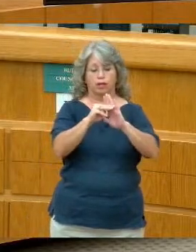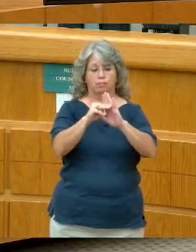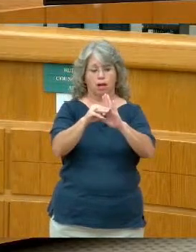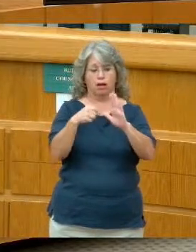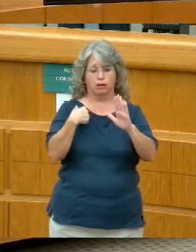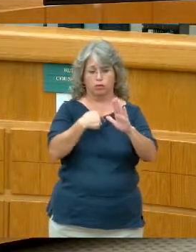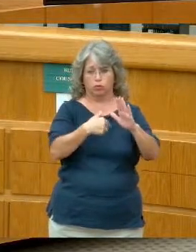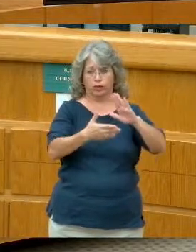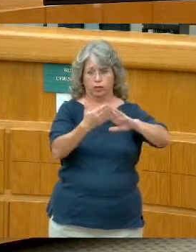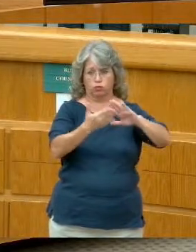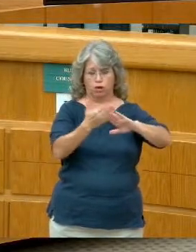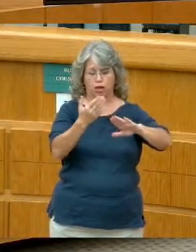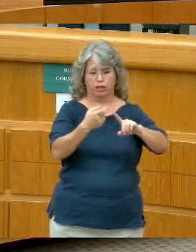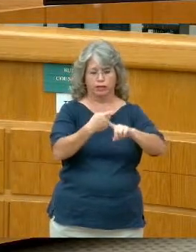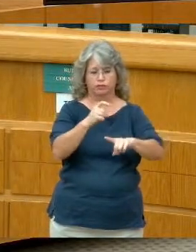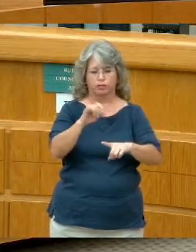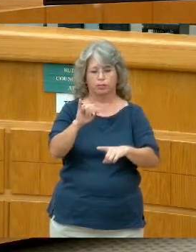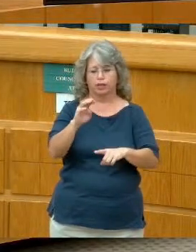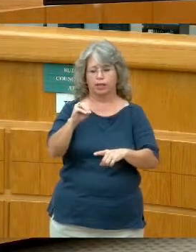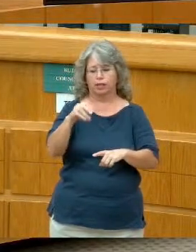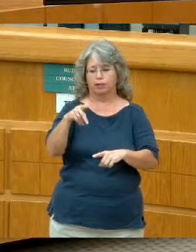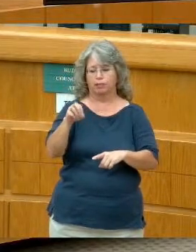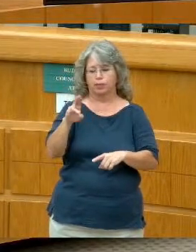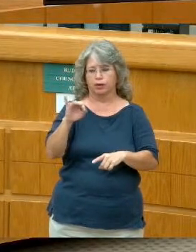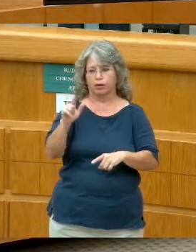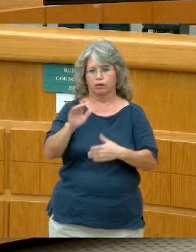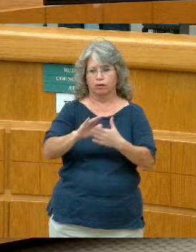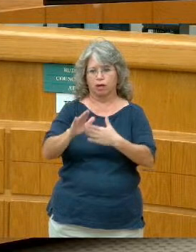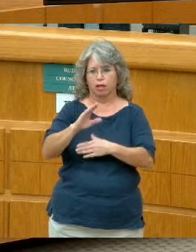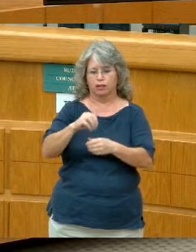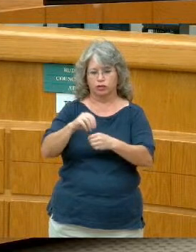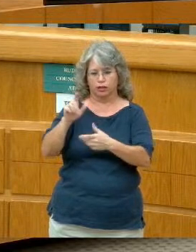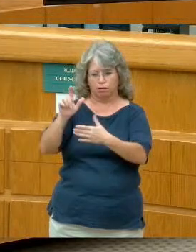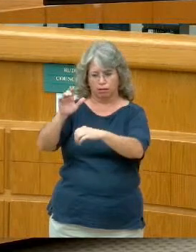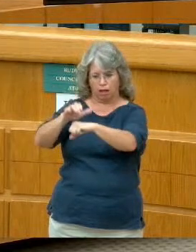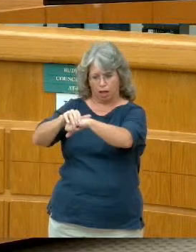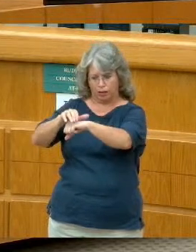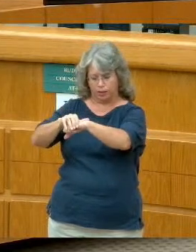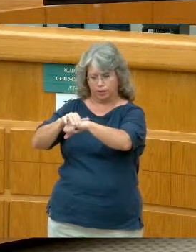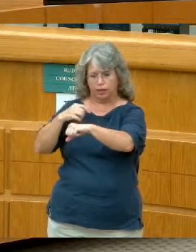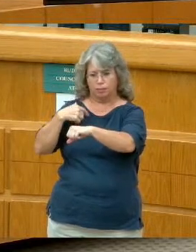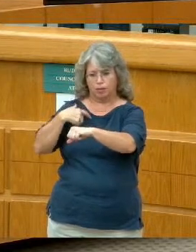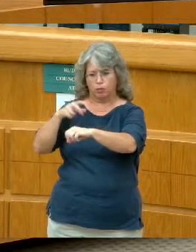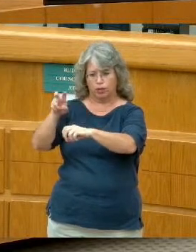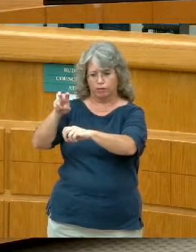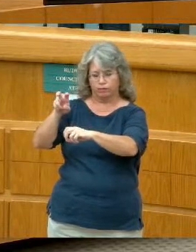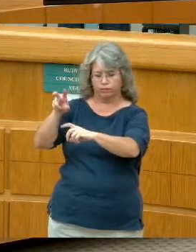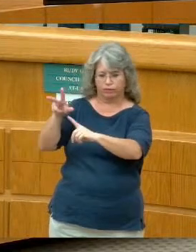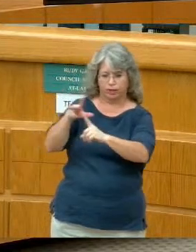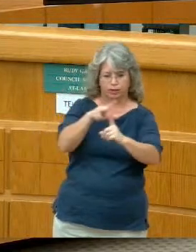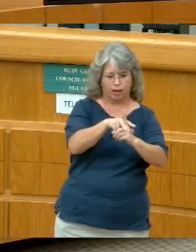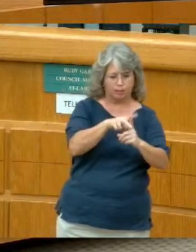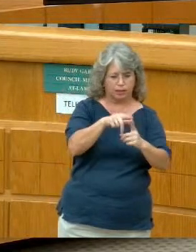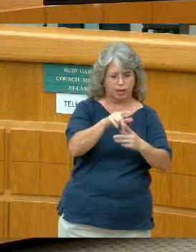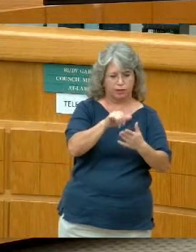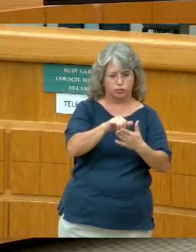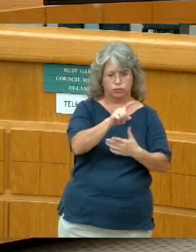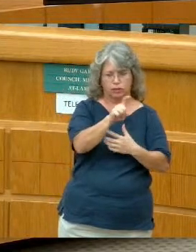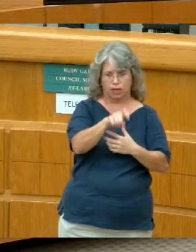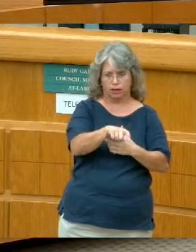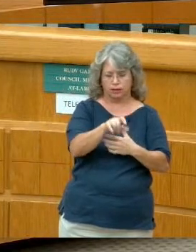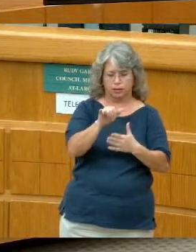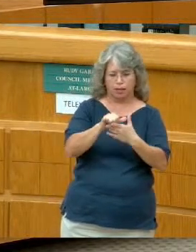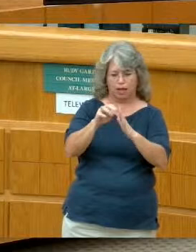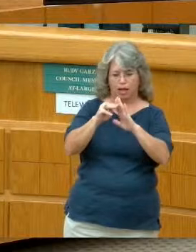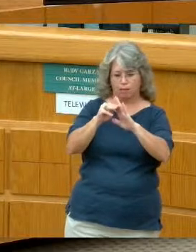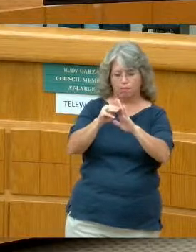that we run is from the Imperial College in London. We've adapted it to Texas, and that model makes